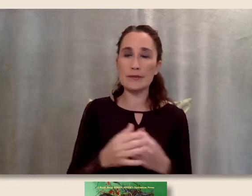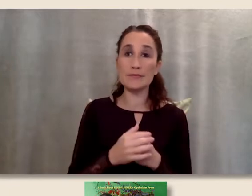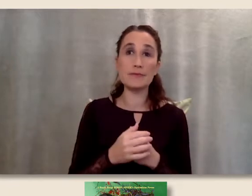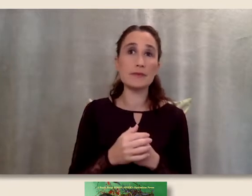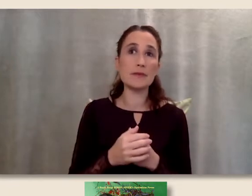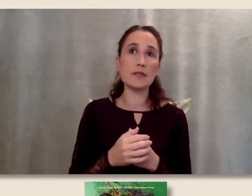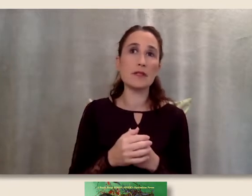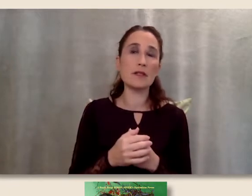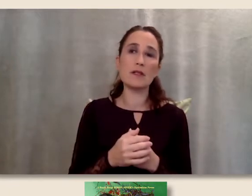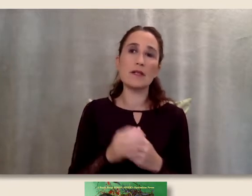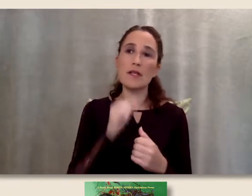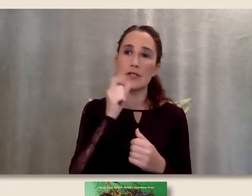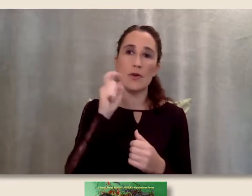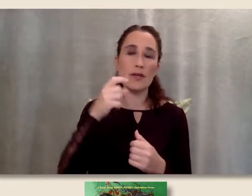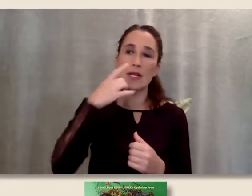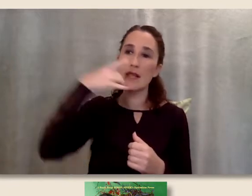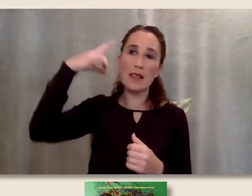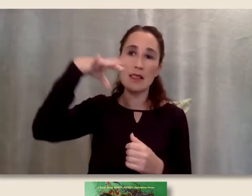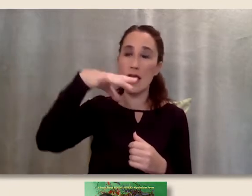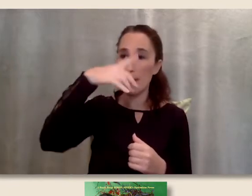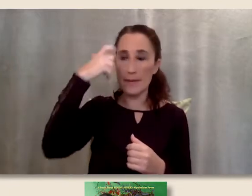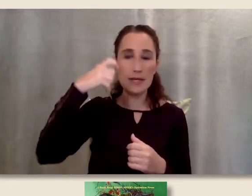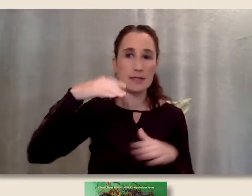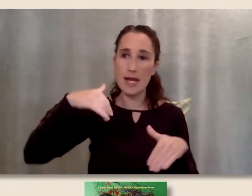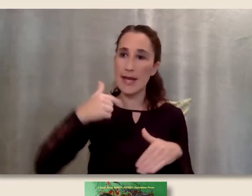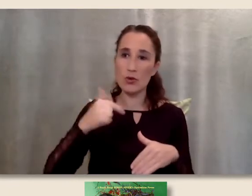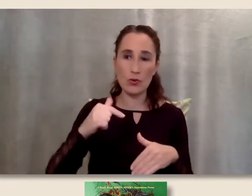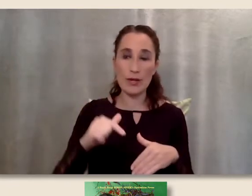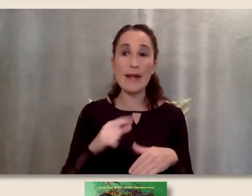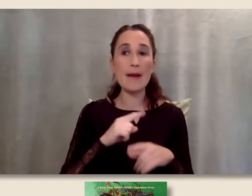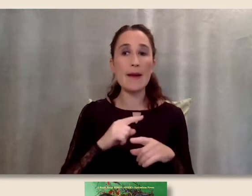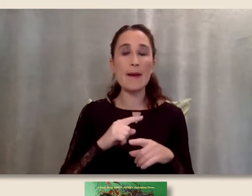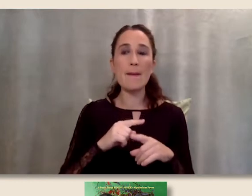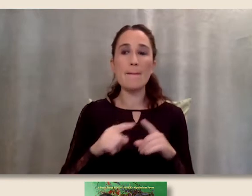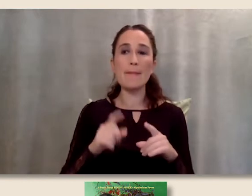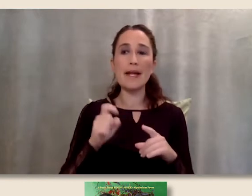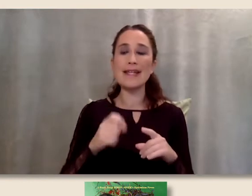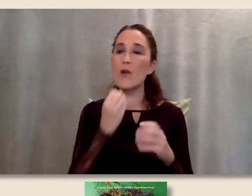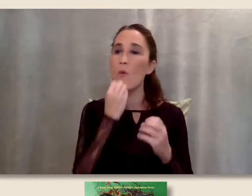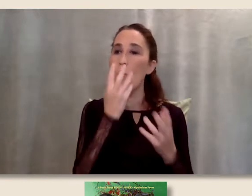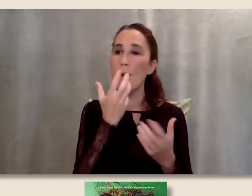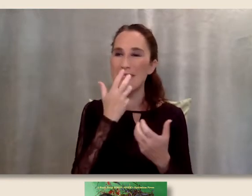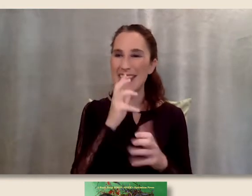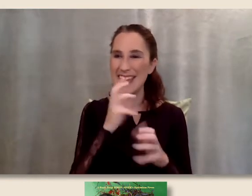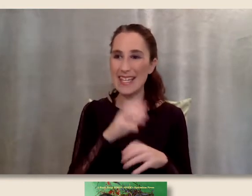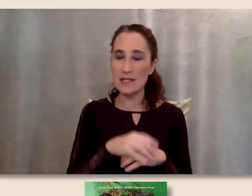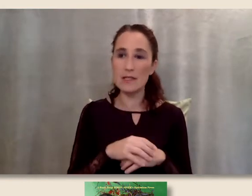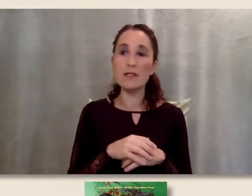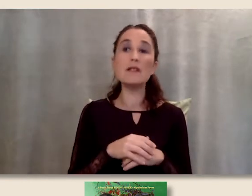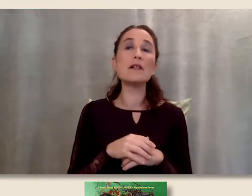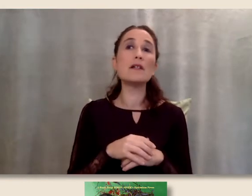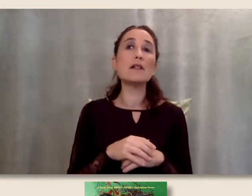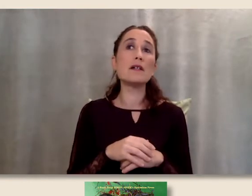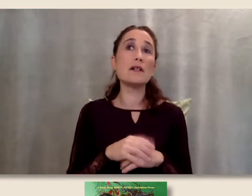because there's no green parts yet, but you do need a little bit of warmth or heat. And the great thing about putting these